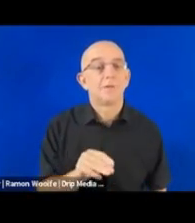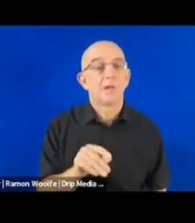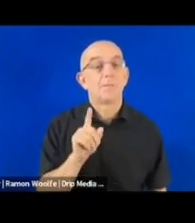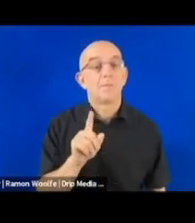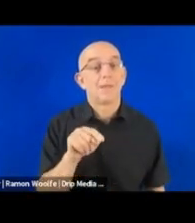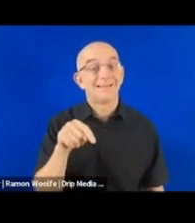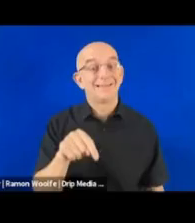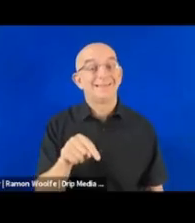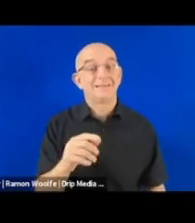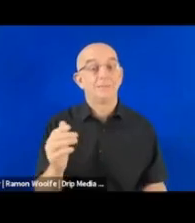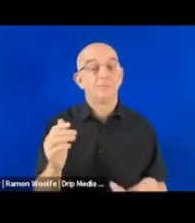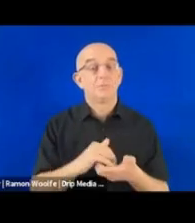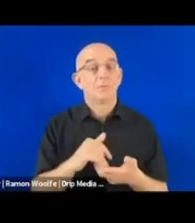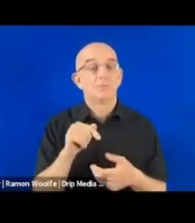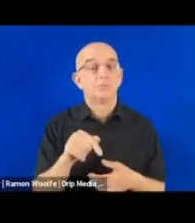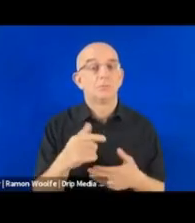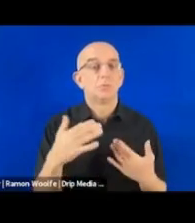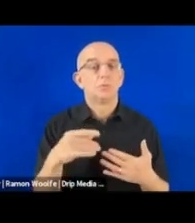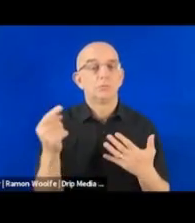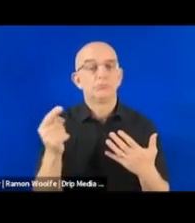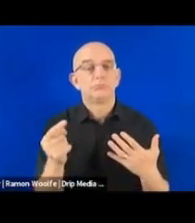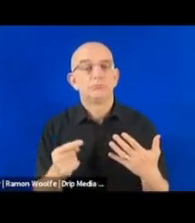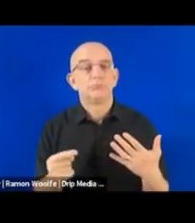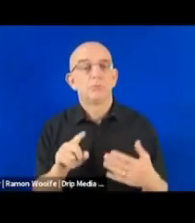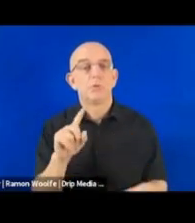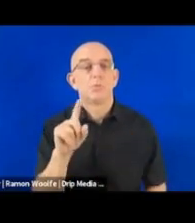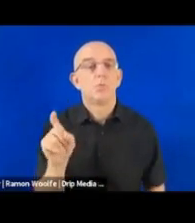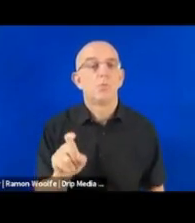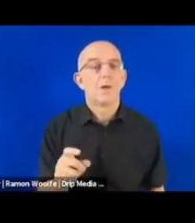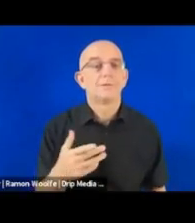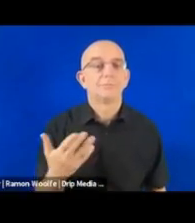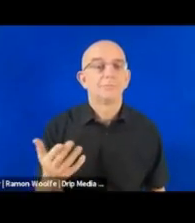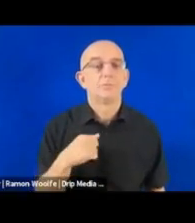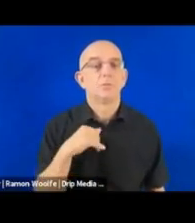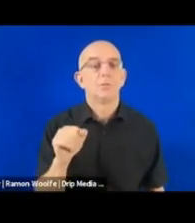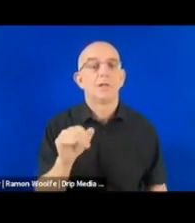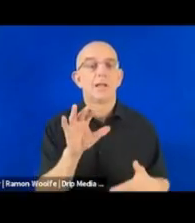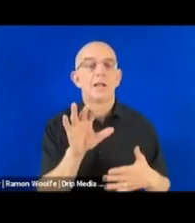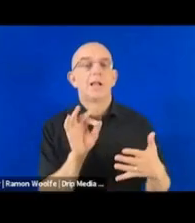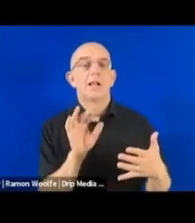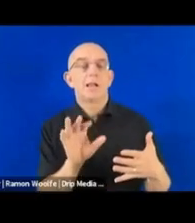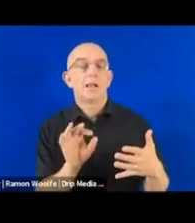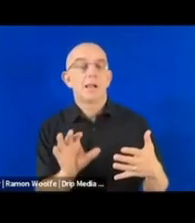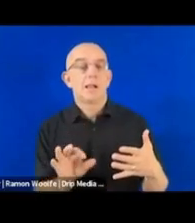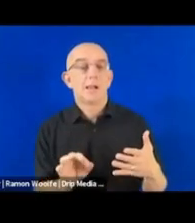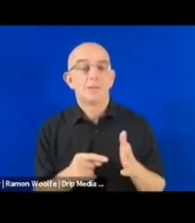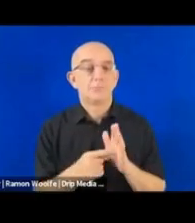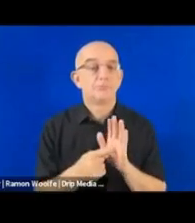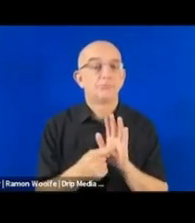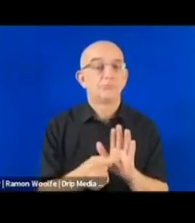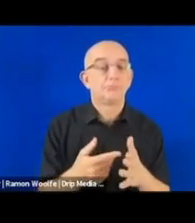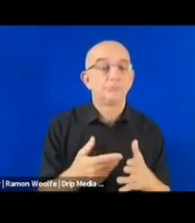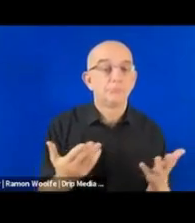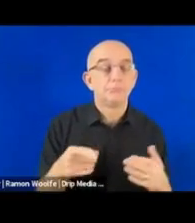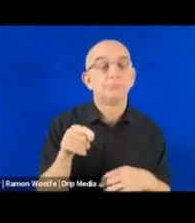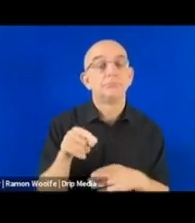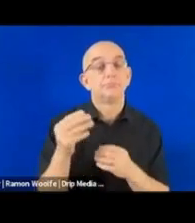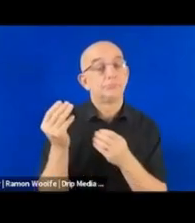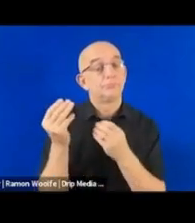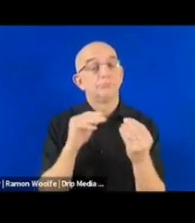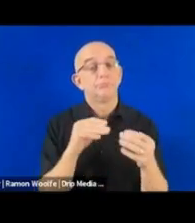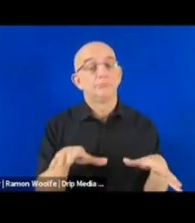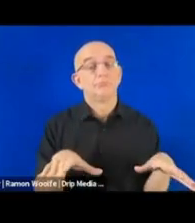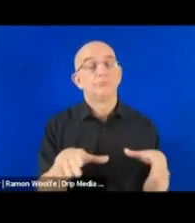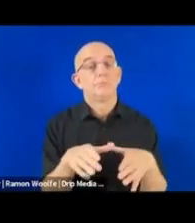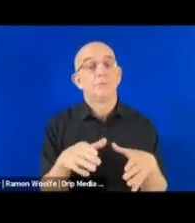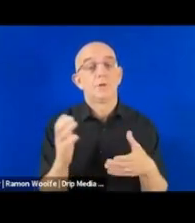in the program, the social protection programs in the country, there was a demand. So we have a number of programs. So looking at the school